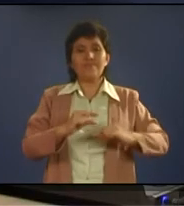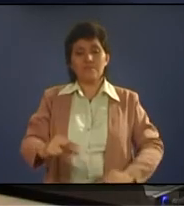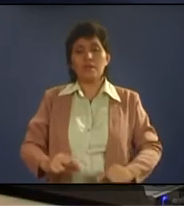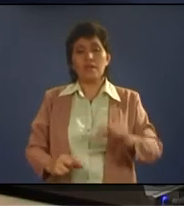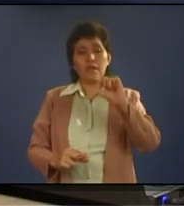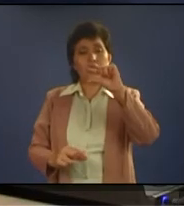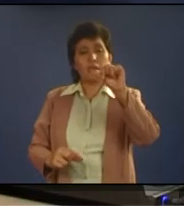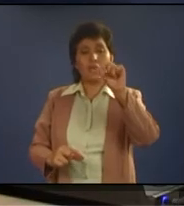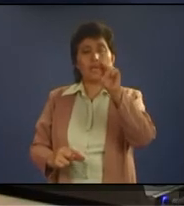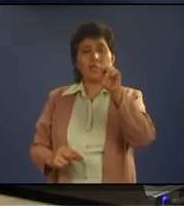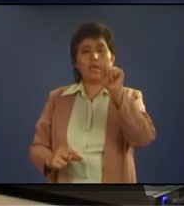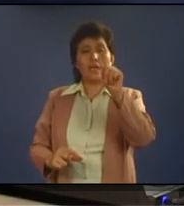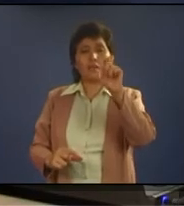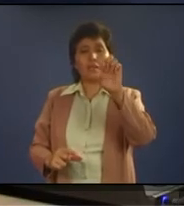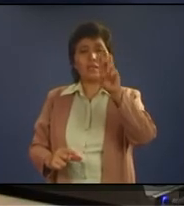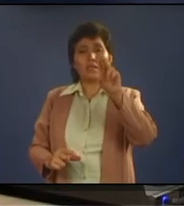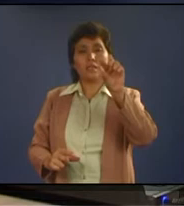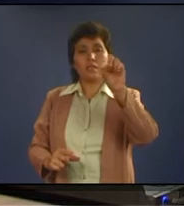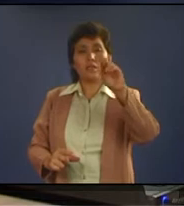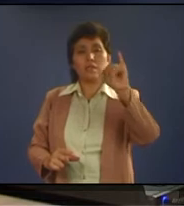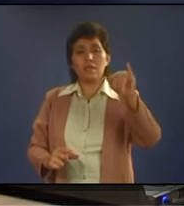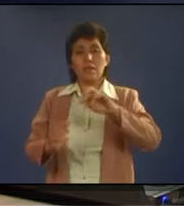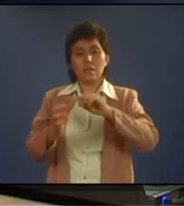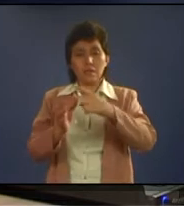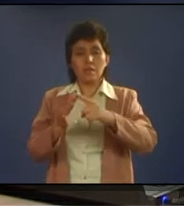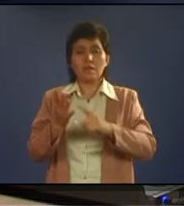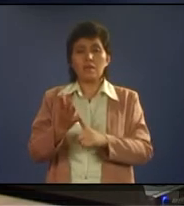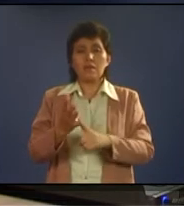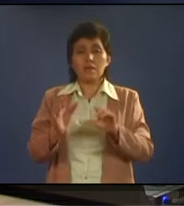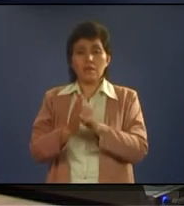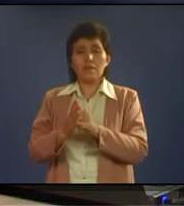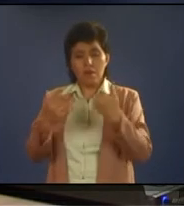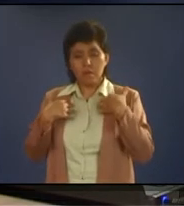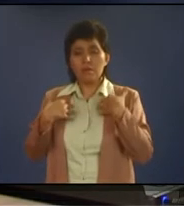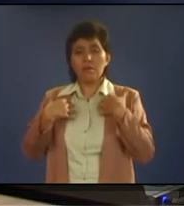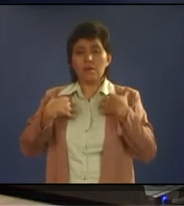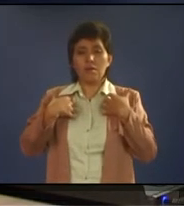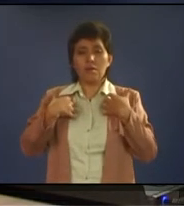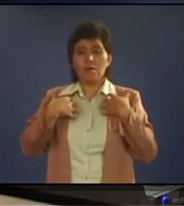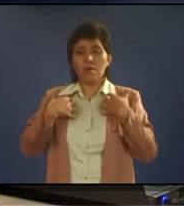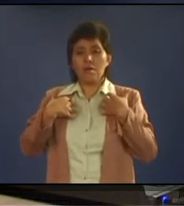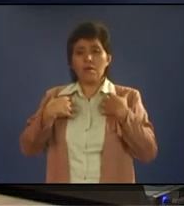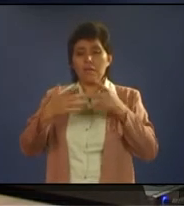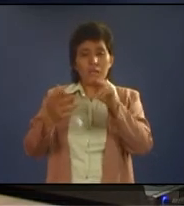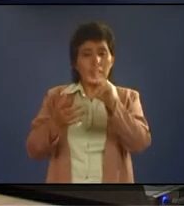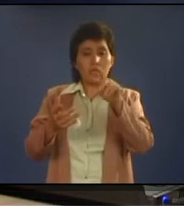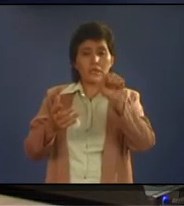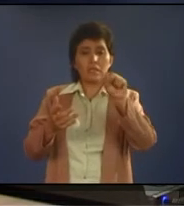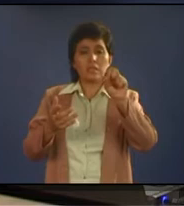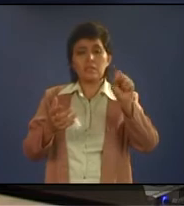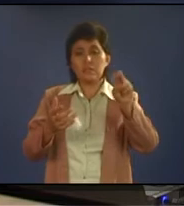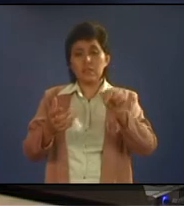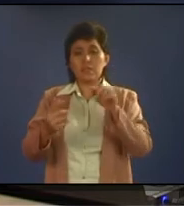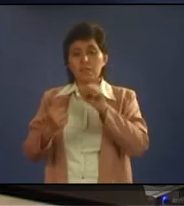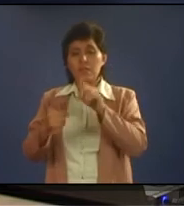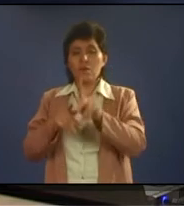groups and groups, the behavior of groups and groups, okay, they do affect one another. Now, how do you differentiate between groups and